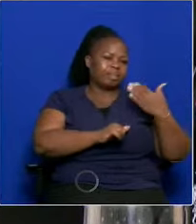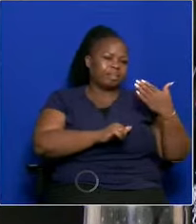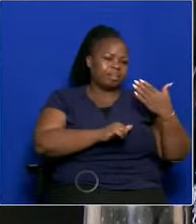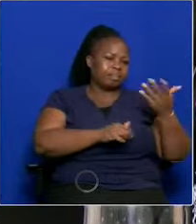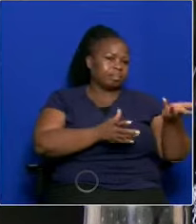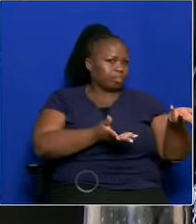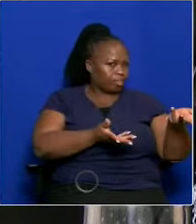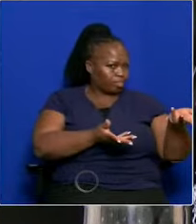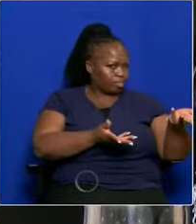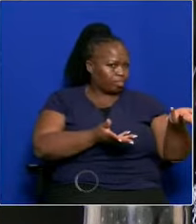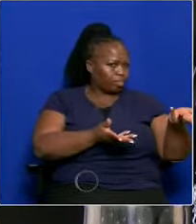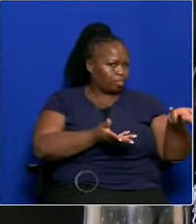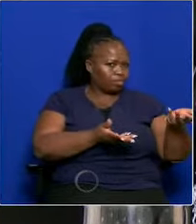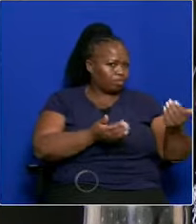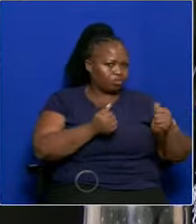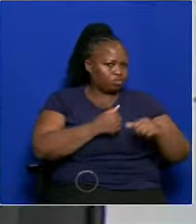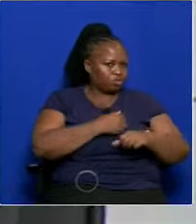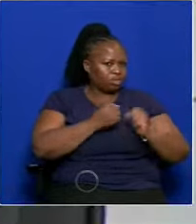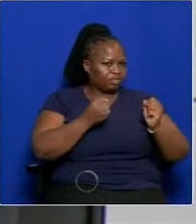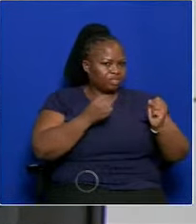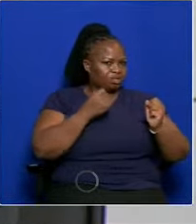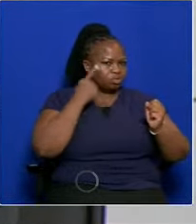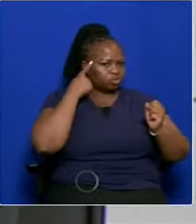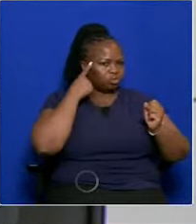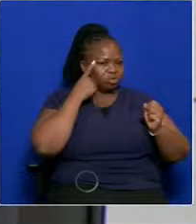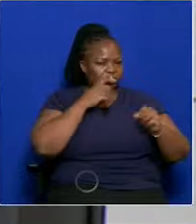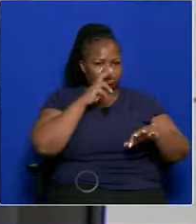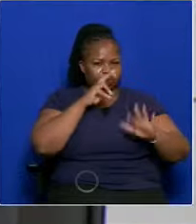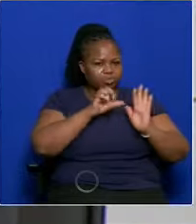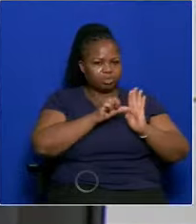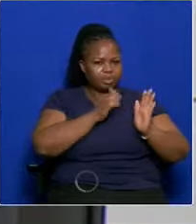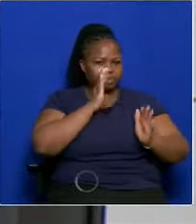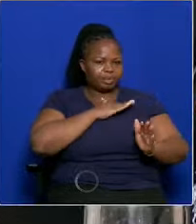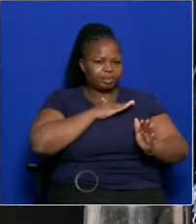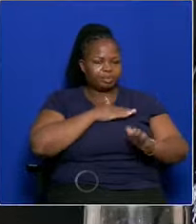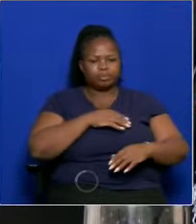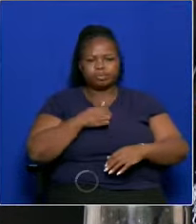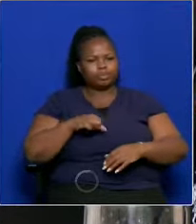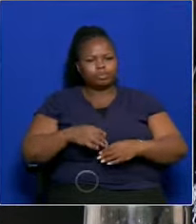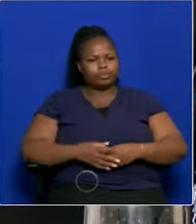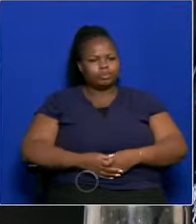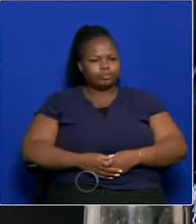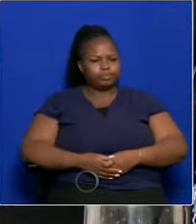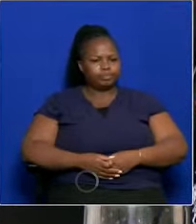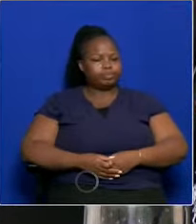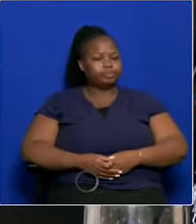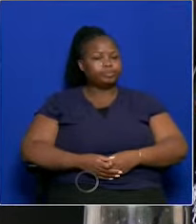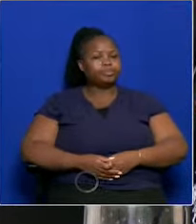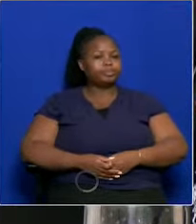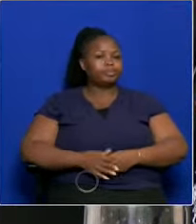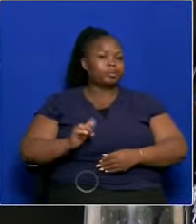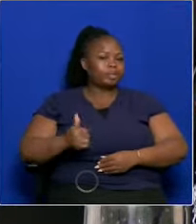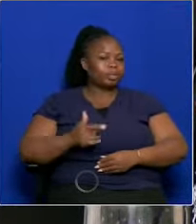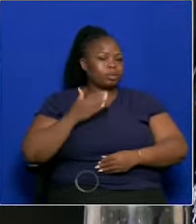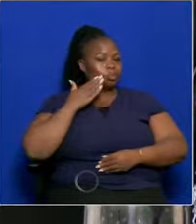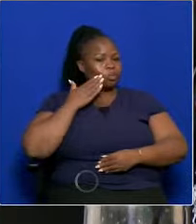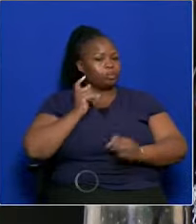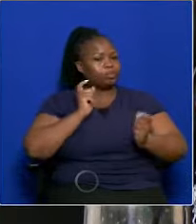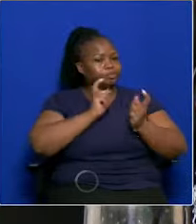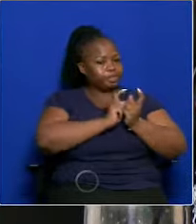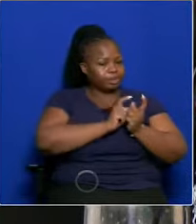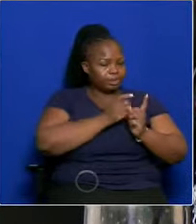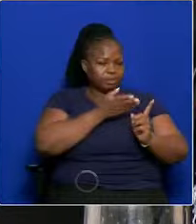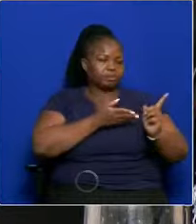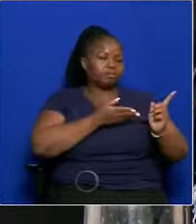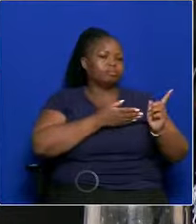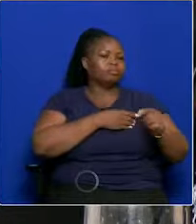you just didn't see a need to? No. All right. And during these encounters in the early days, what did you